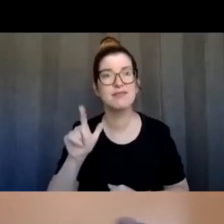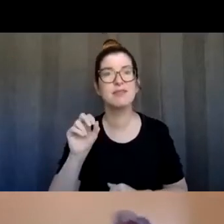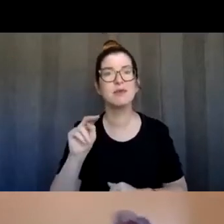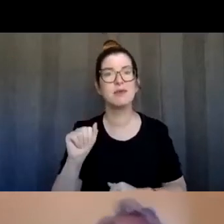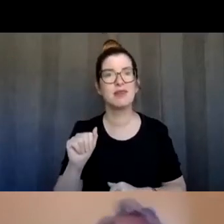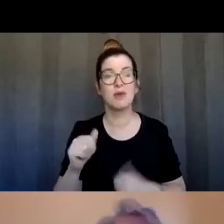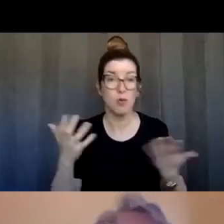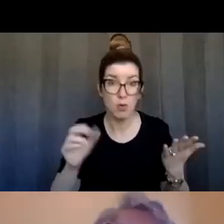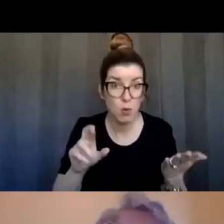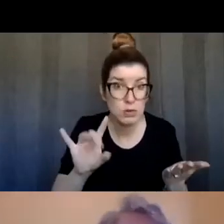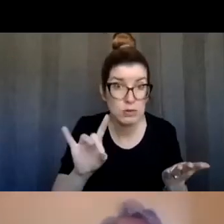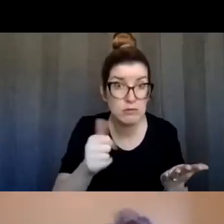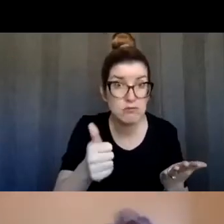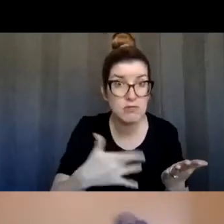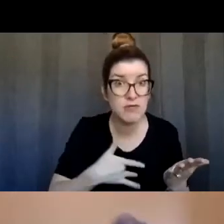Or did you feel left out?